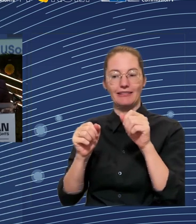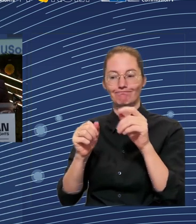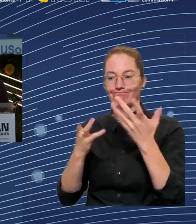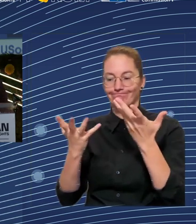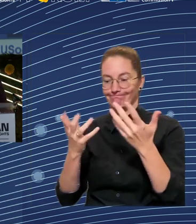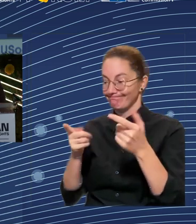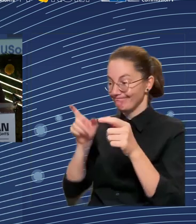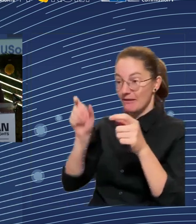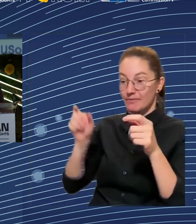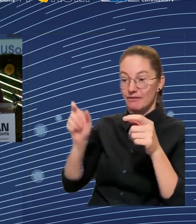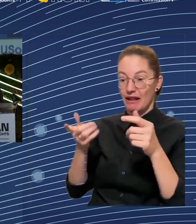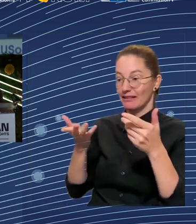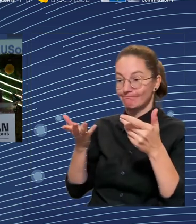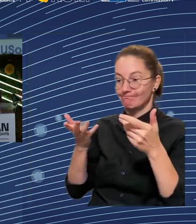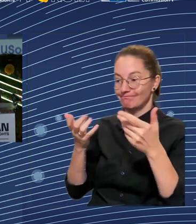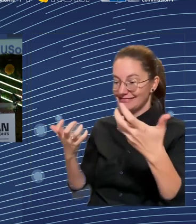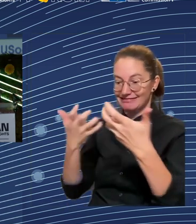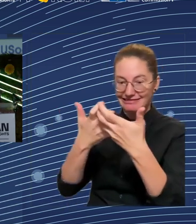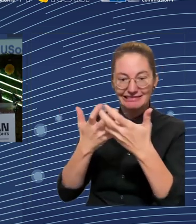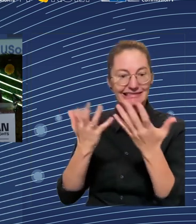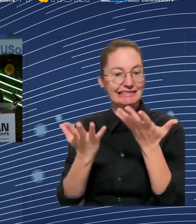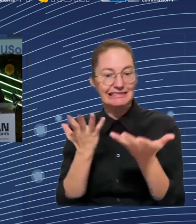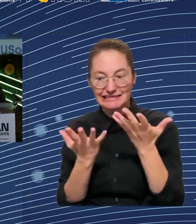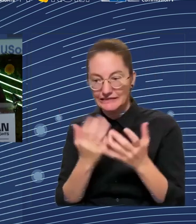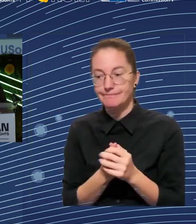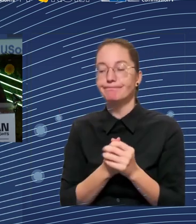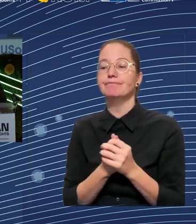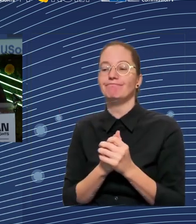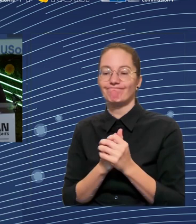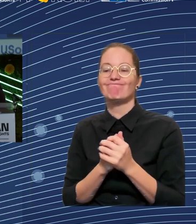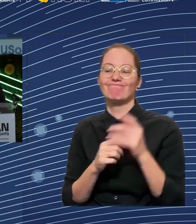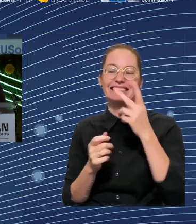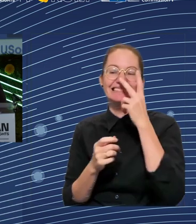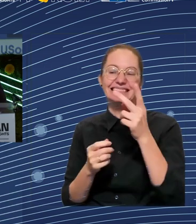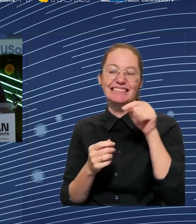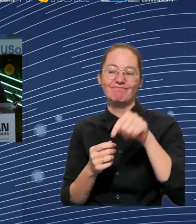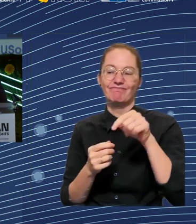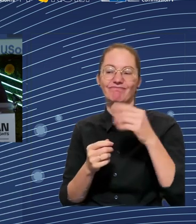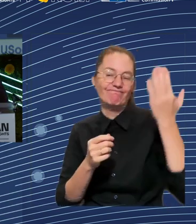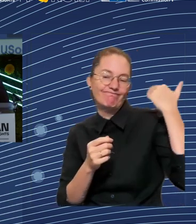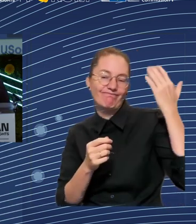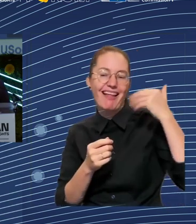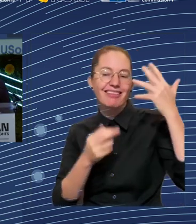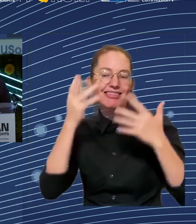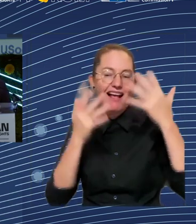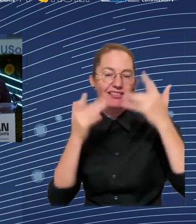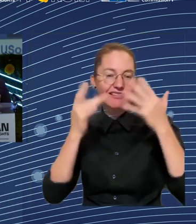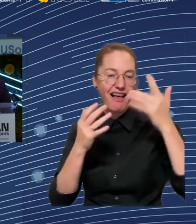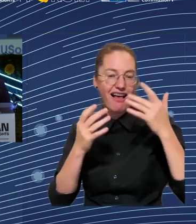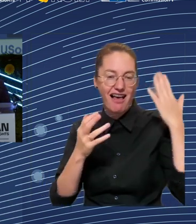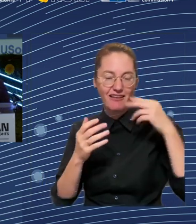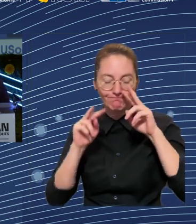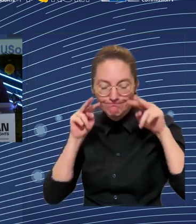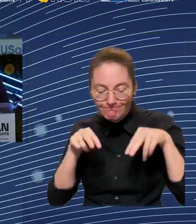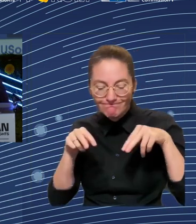In terms of policies that could help mitigate shortages related to skills requirements, the report